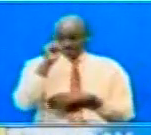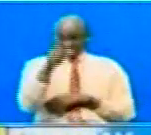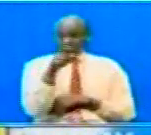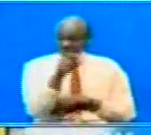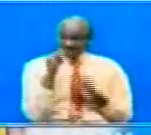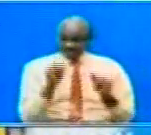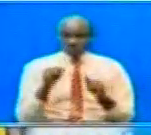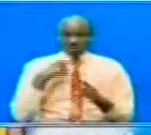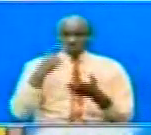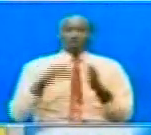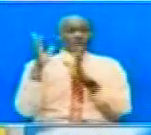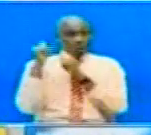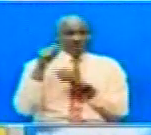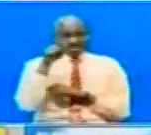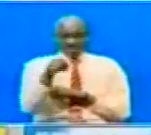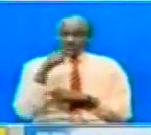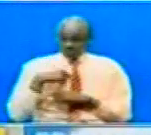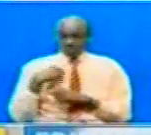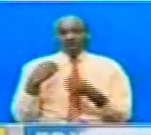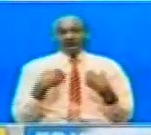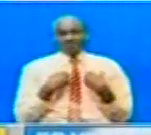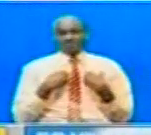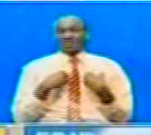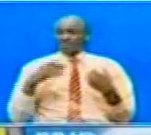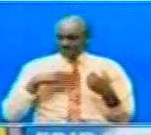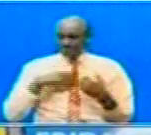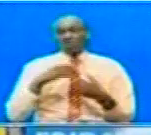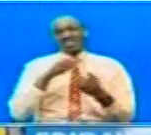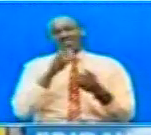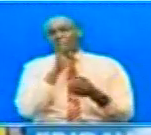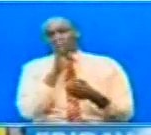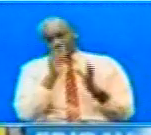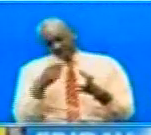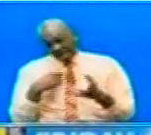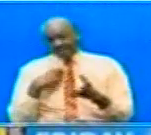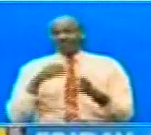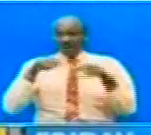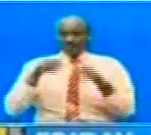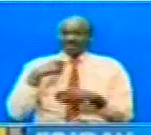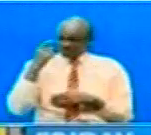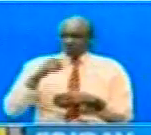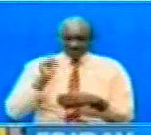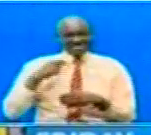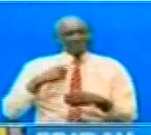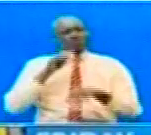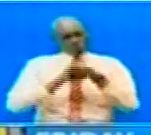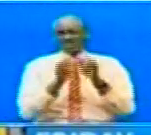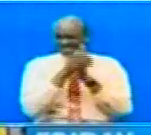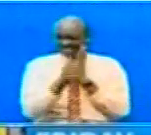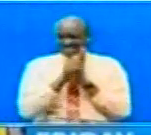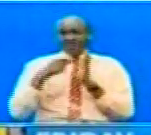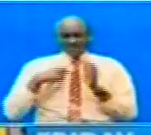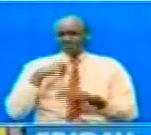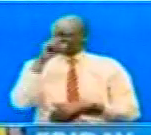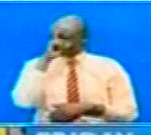who carries the hopes of the firm's investors, creditors and farmers, and he will have to apply prudent skills, be ruthless when